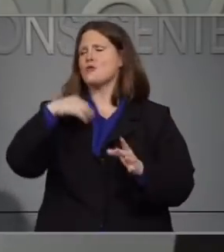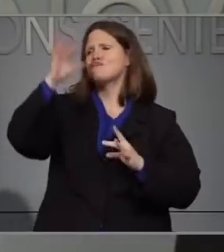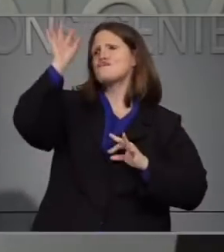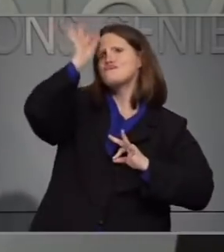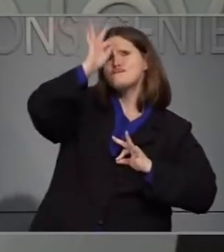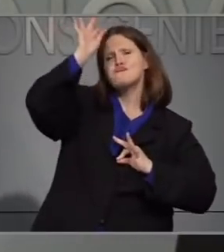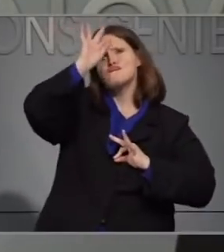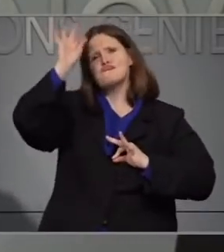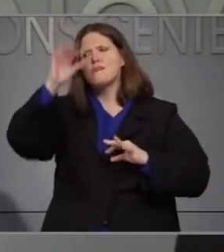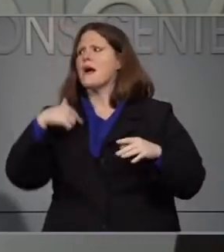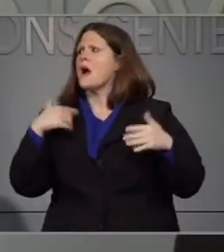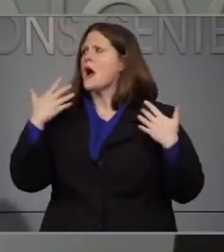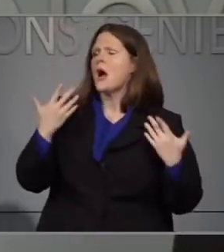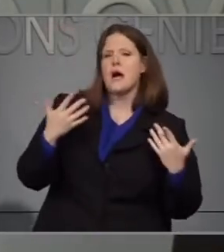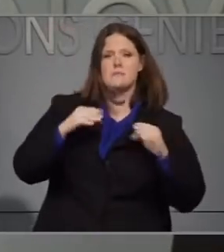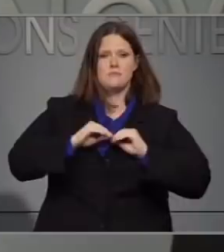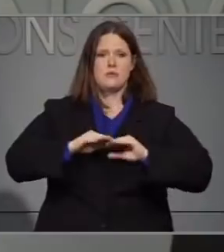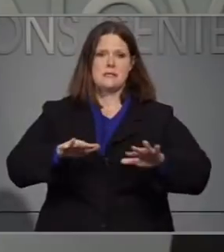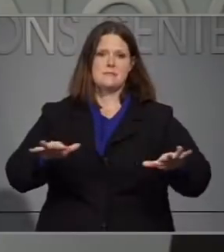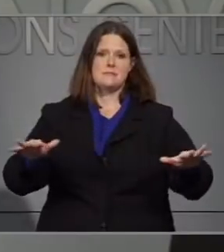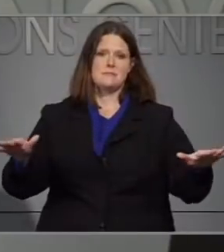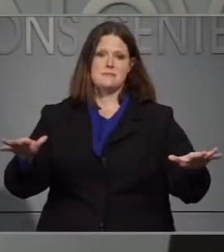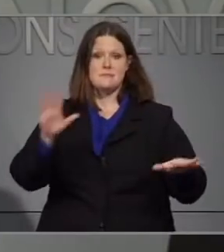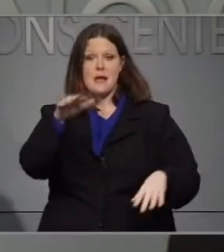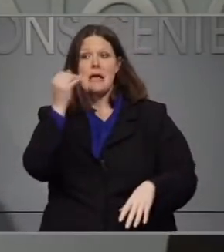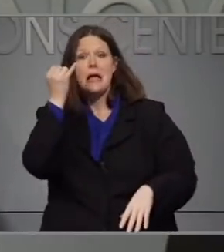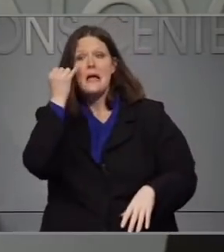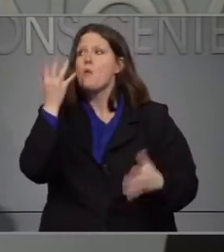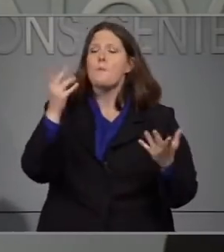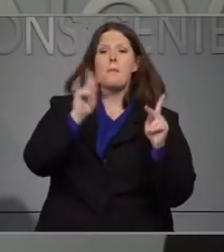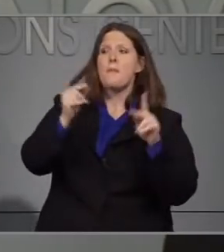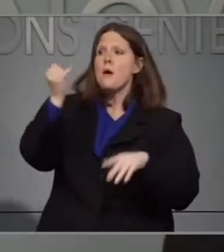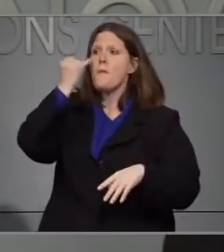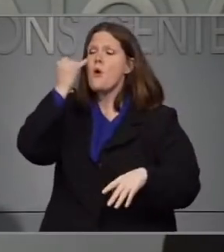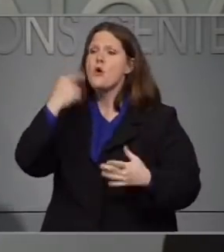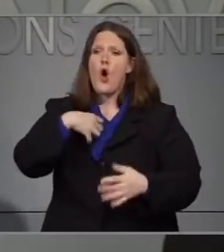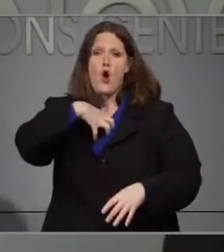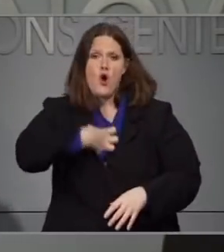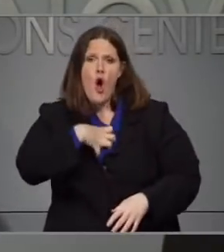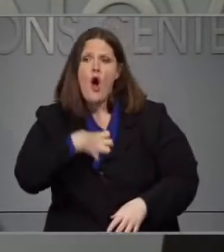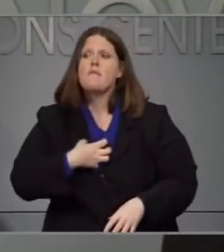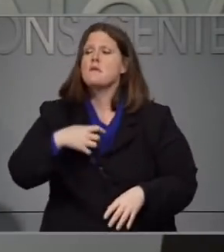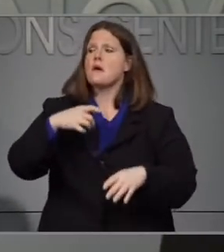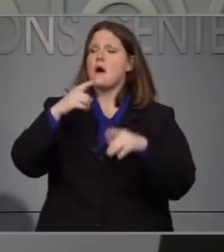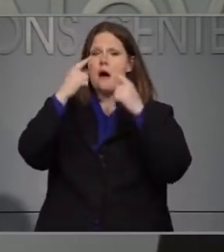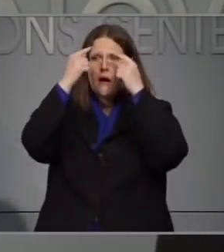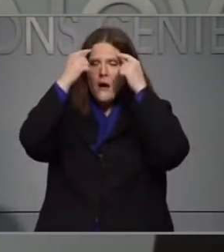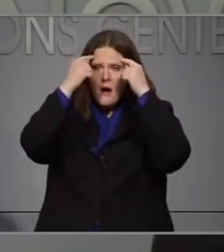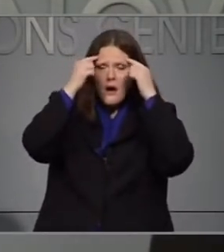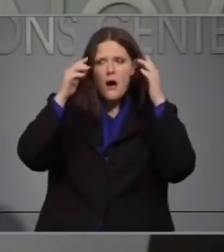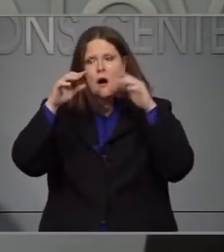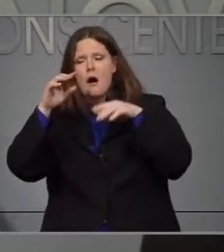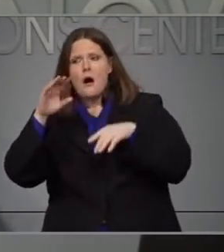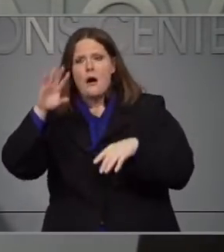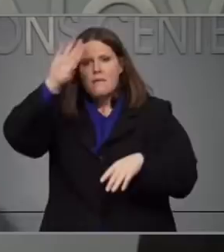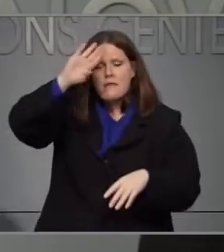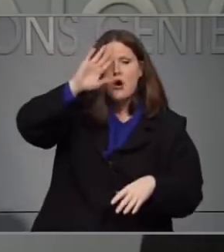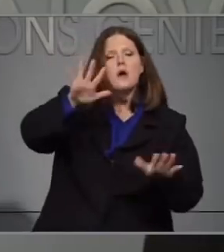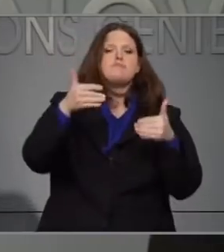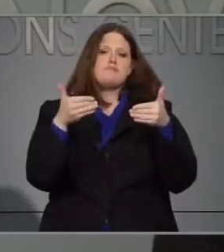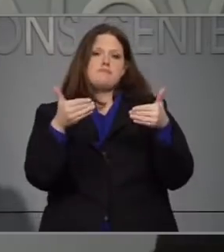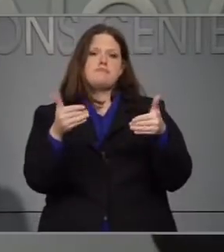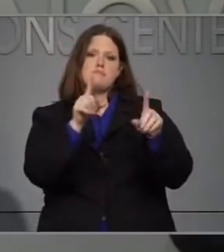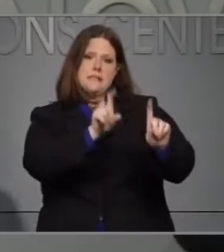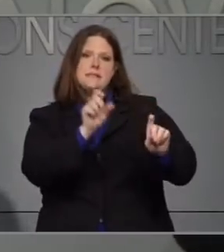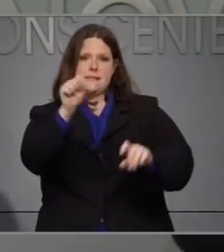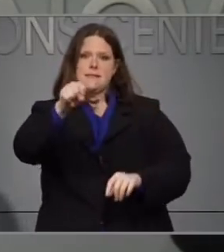our testing guidance is really this. One, if you have a symptom, cough, fever, absolutely test right away. The